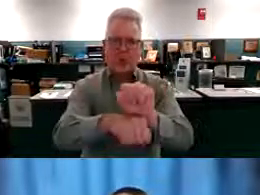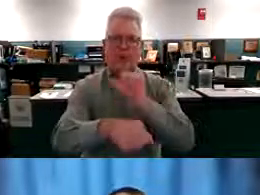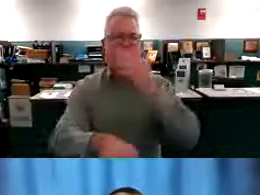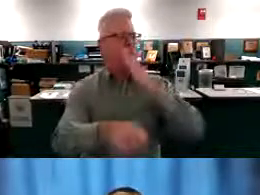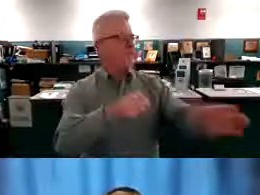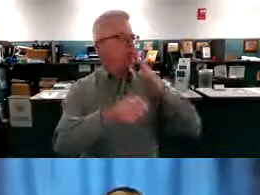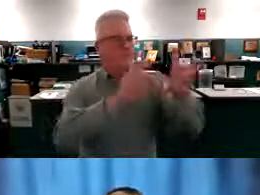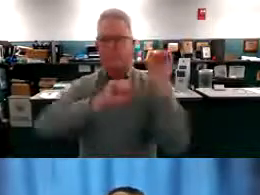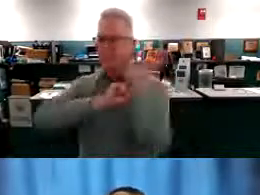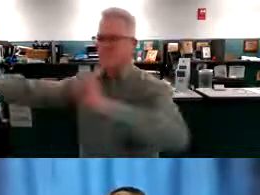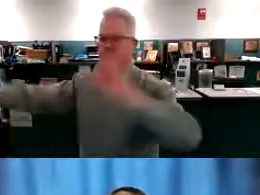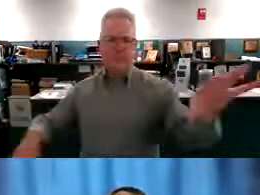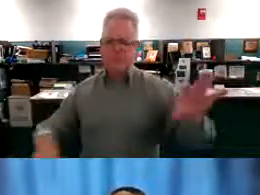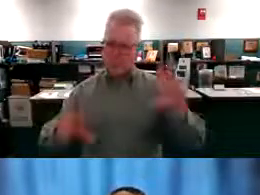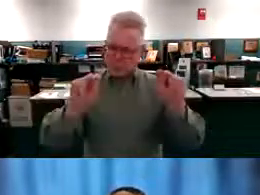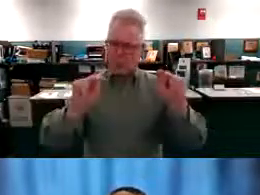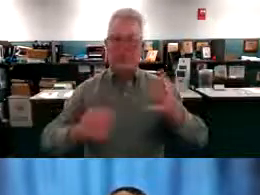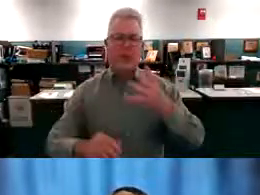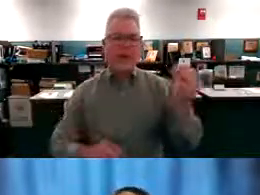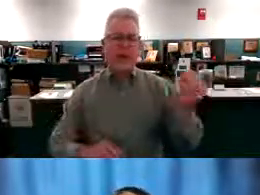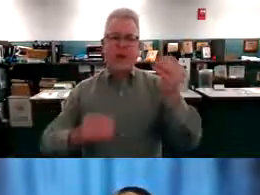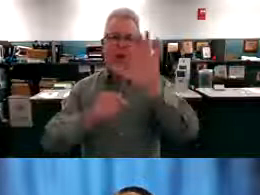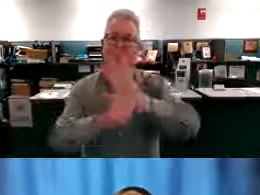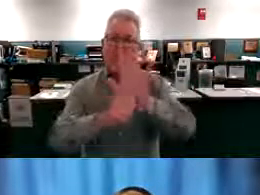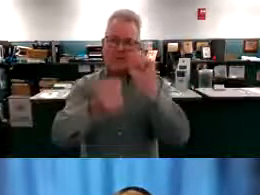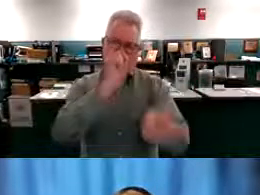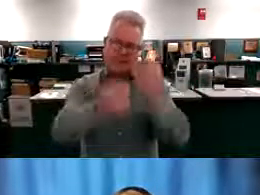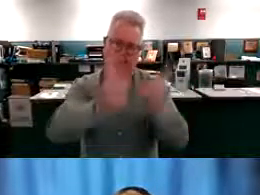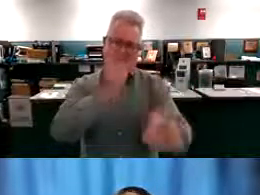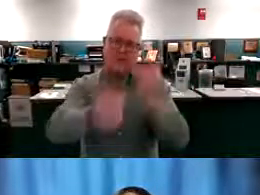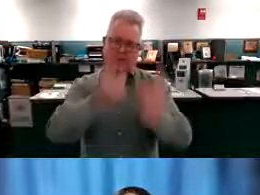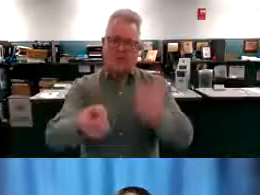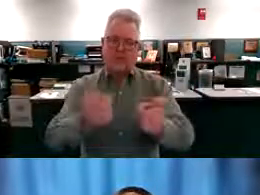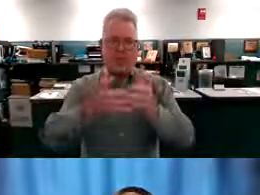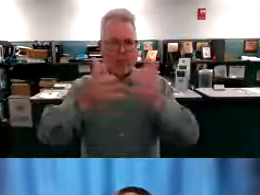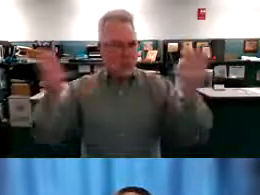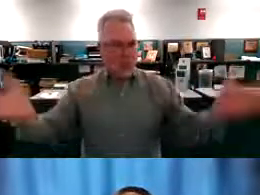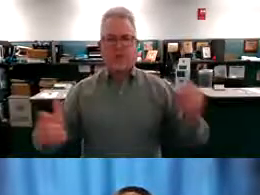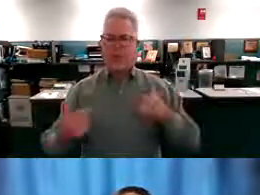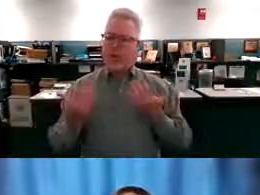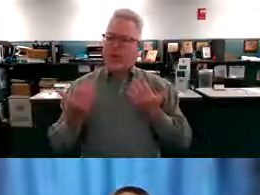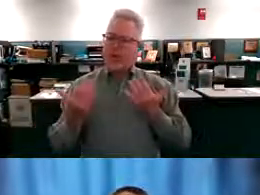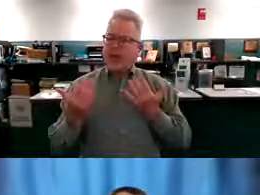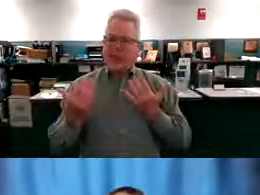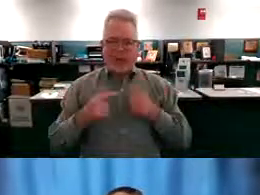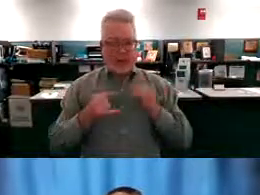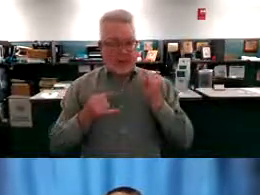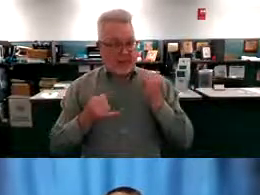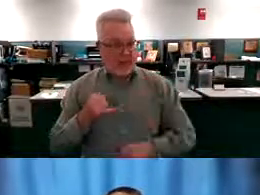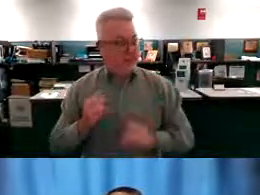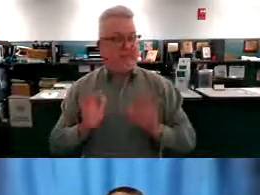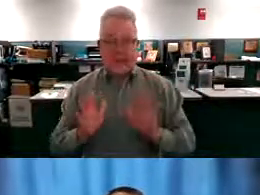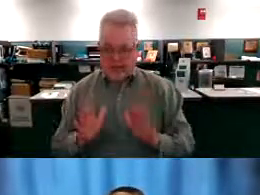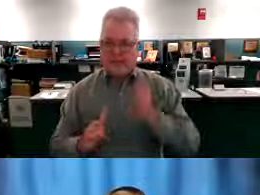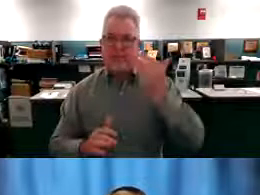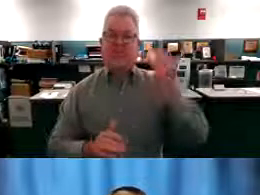but I mean, really, I don't want to do things and make it good enough and pass it along. I want to do things with excellence. And so I